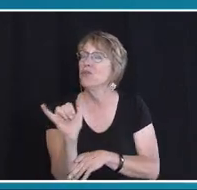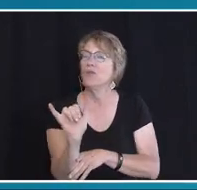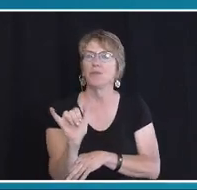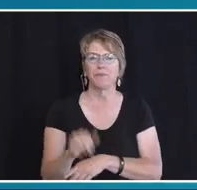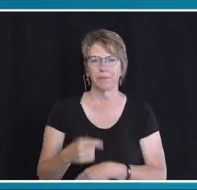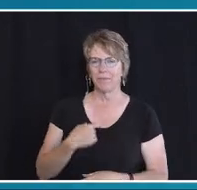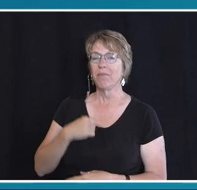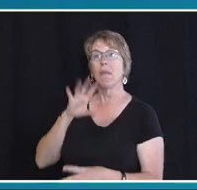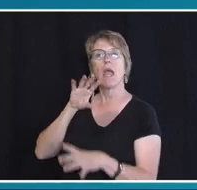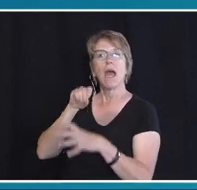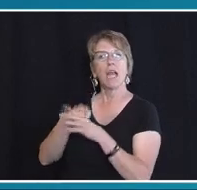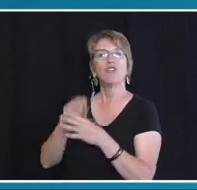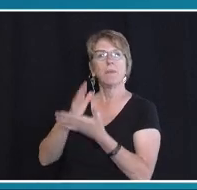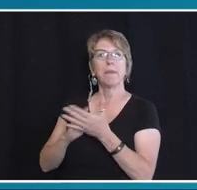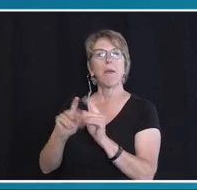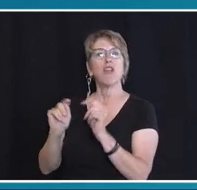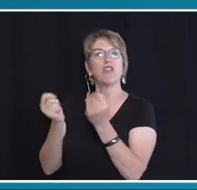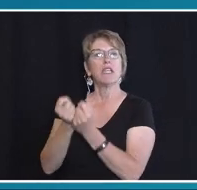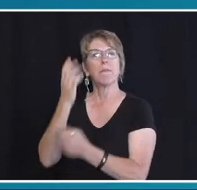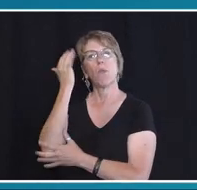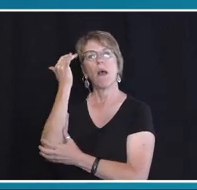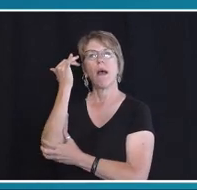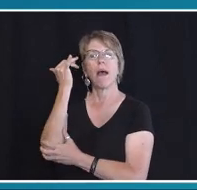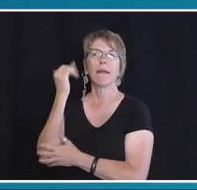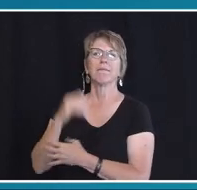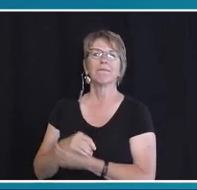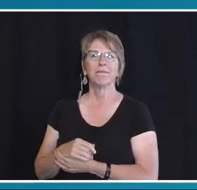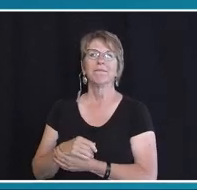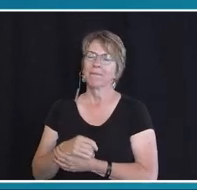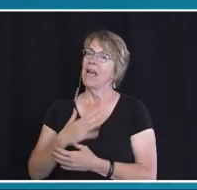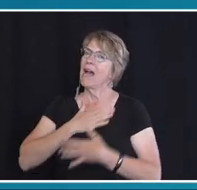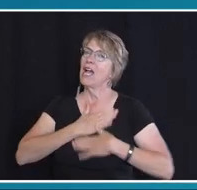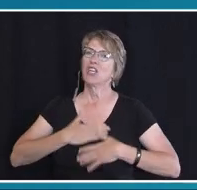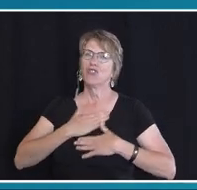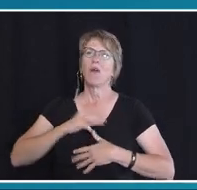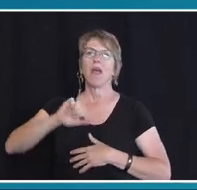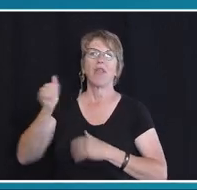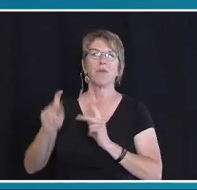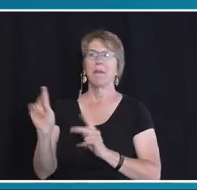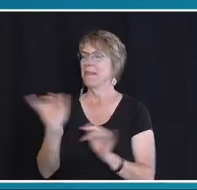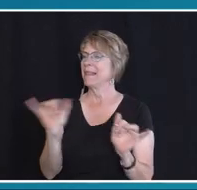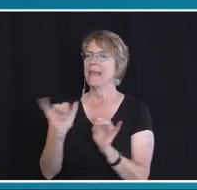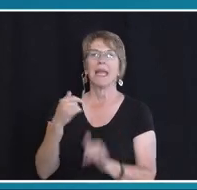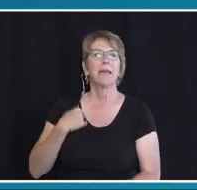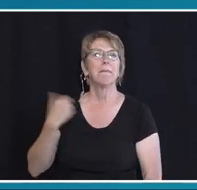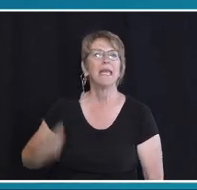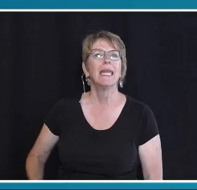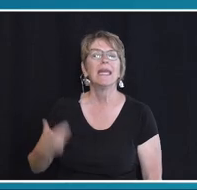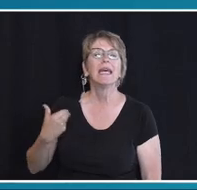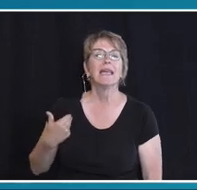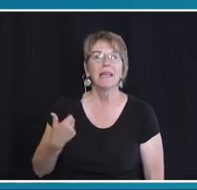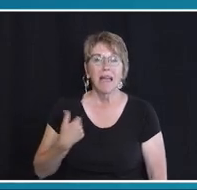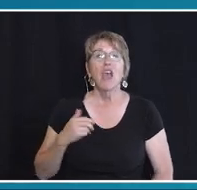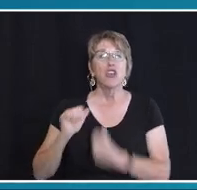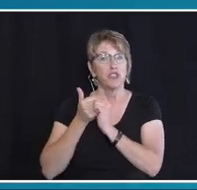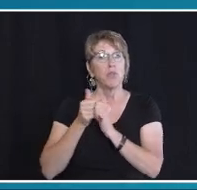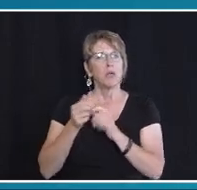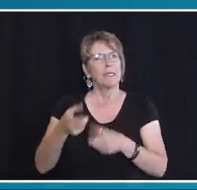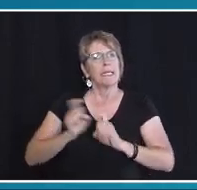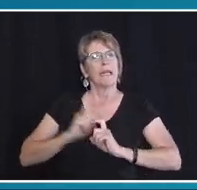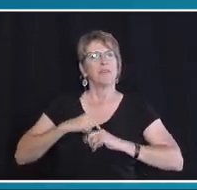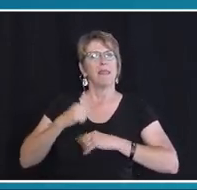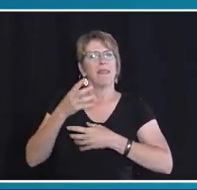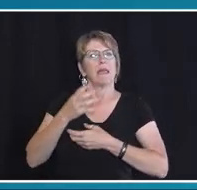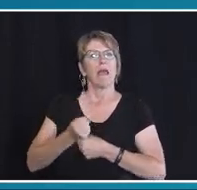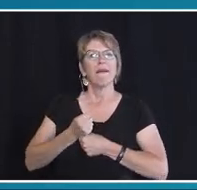like being part of this team because I like being around other people like me. Sports gives me the confidence in